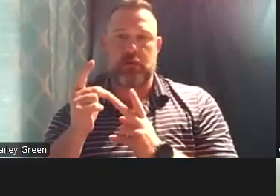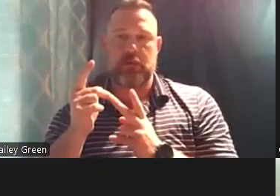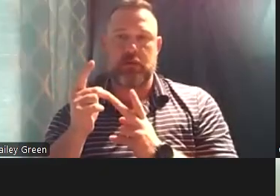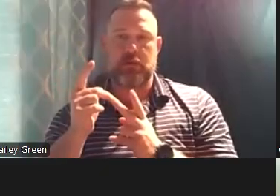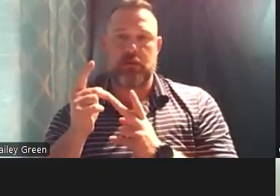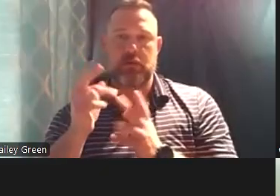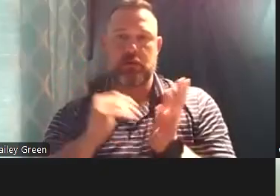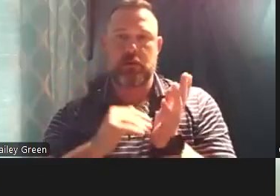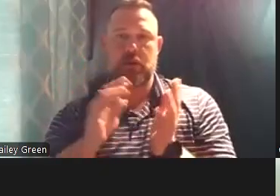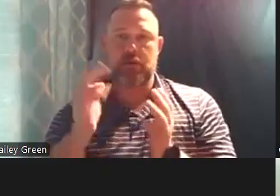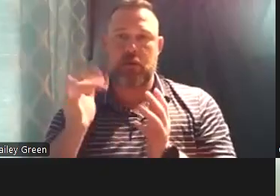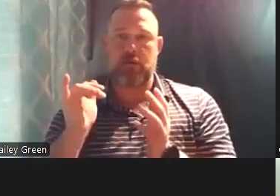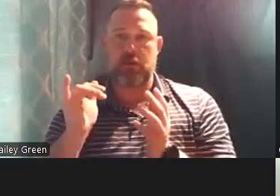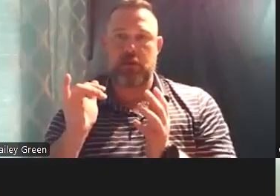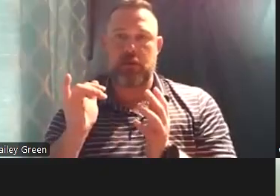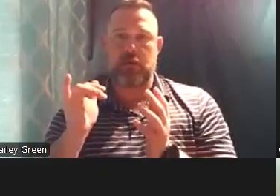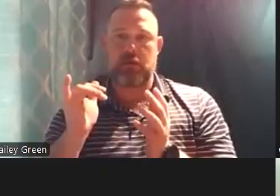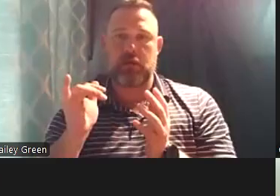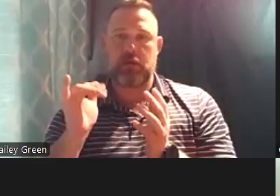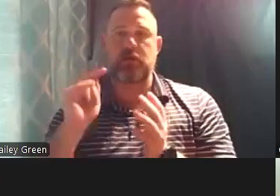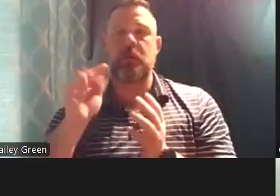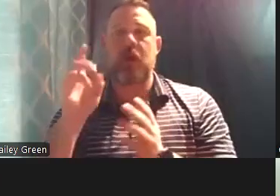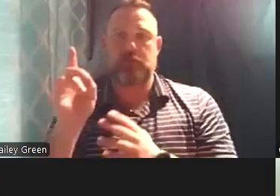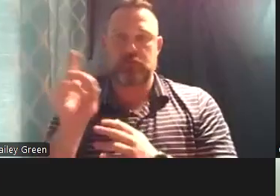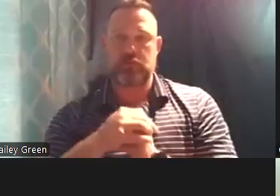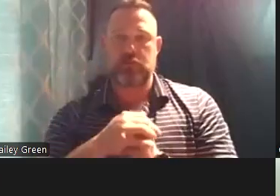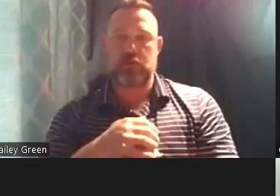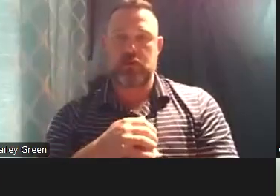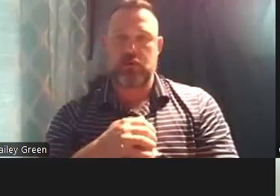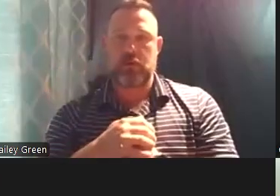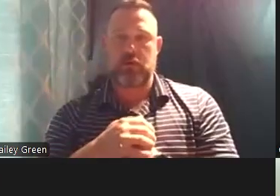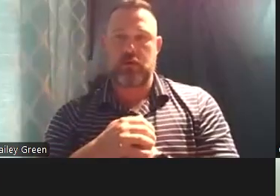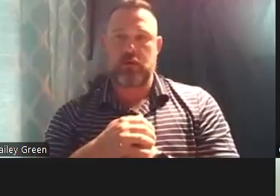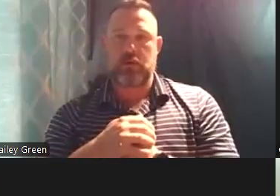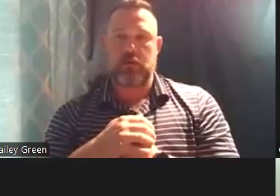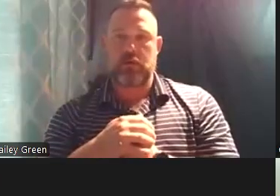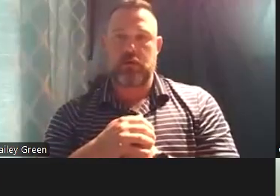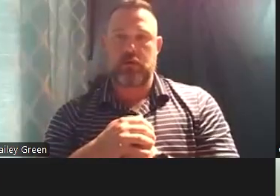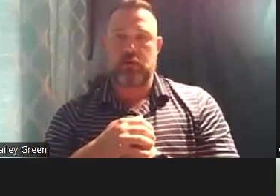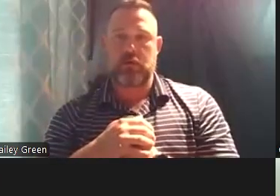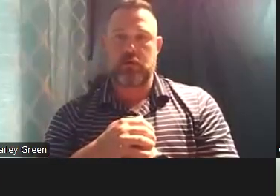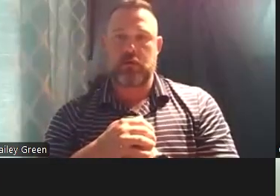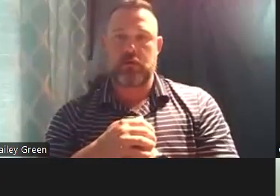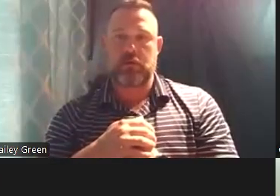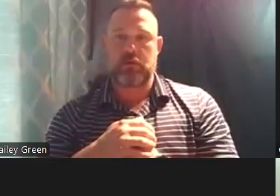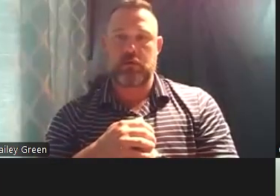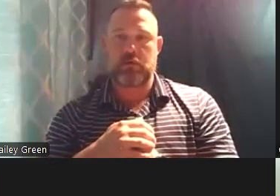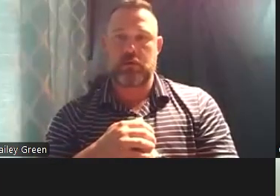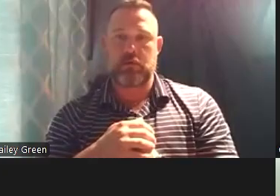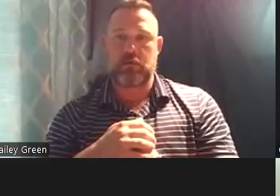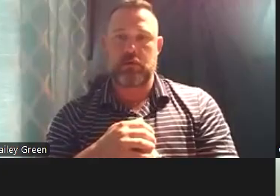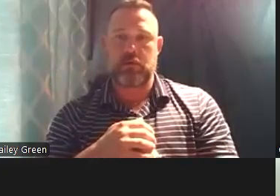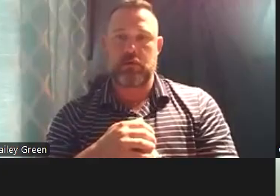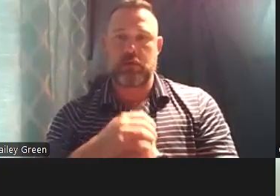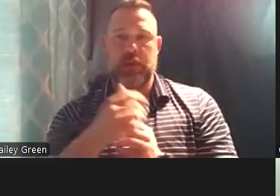That was Dr. Mobley? Is that? Todd. Oh, Todd, thank you. It's hard to see whose screen lights up so quickly. I feel like it's an eye test. All right.